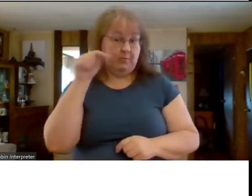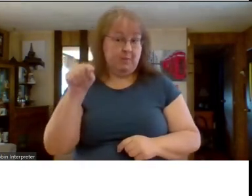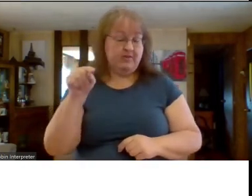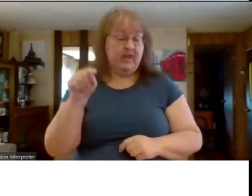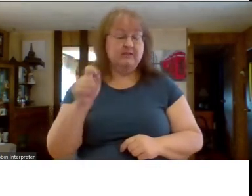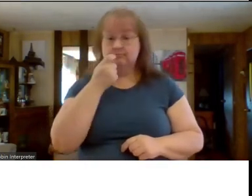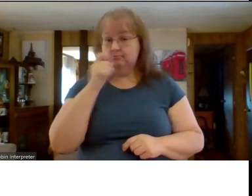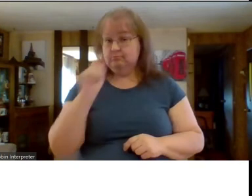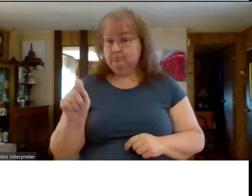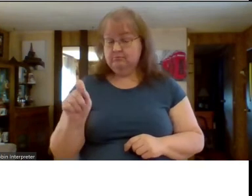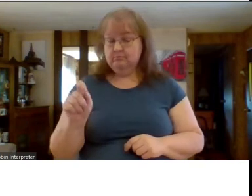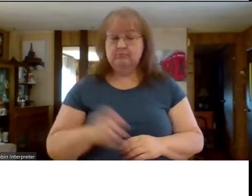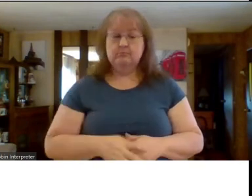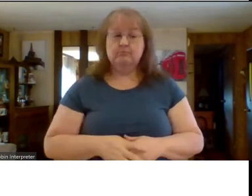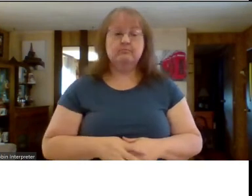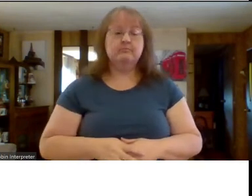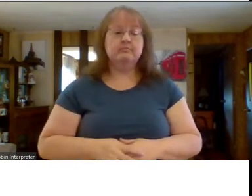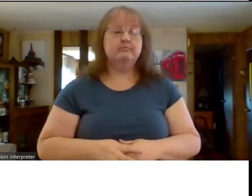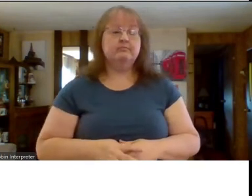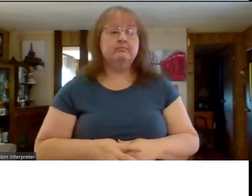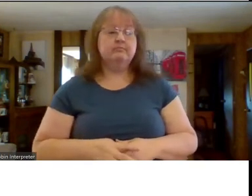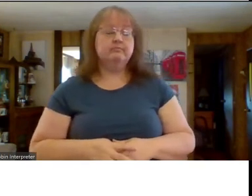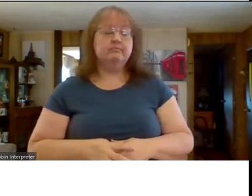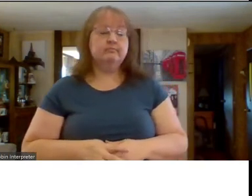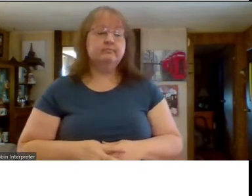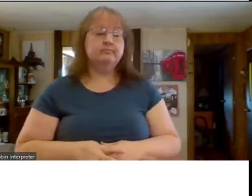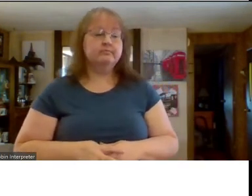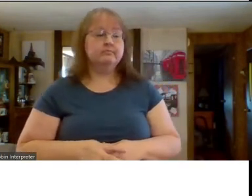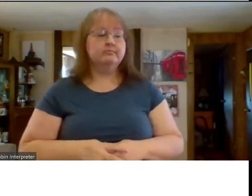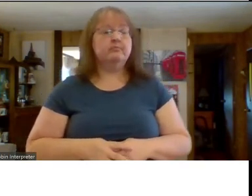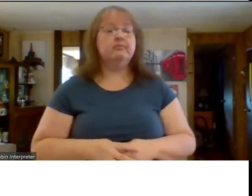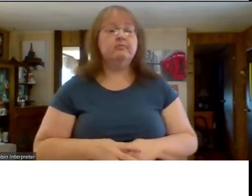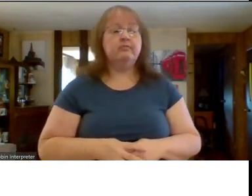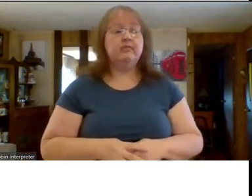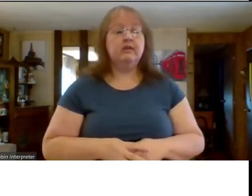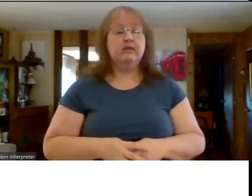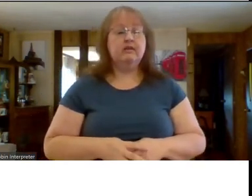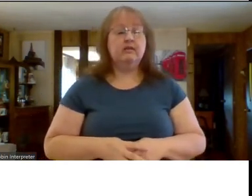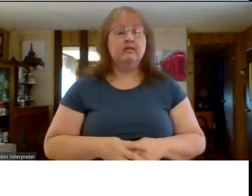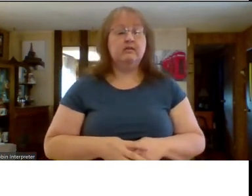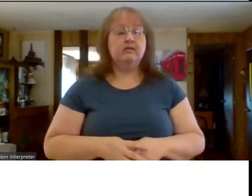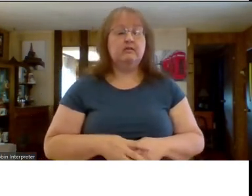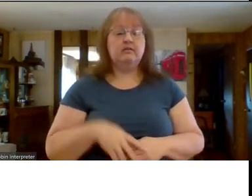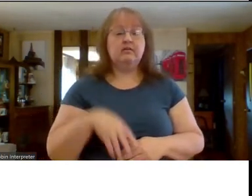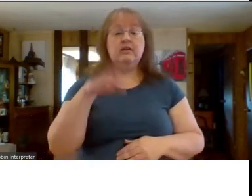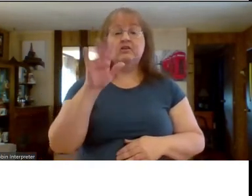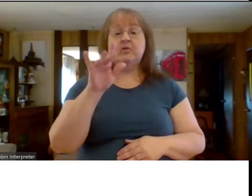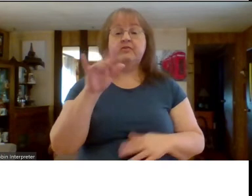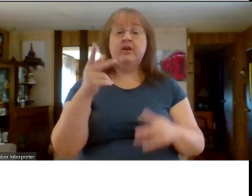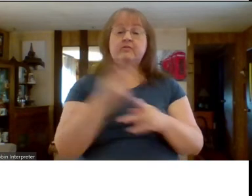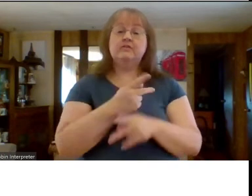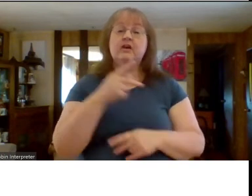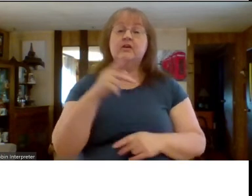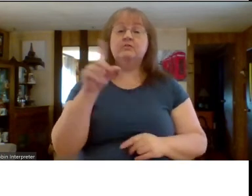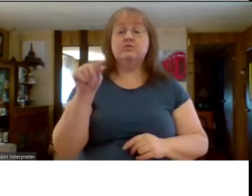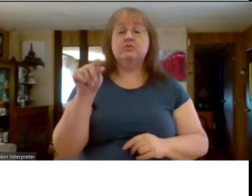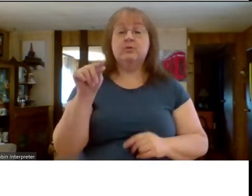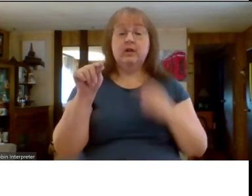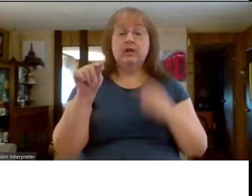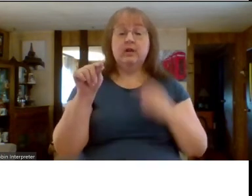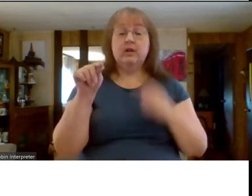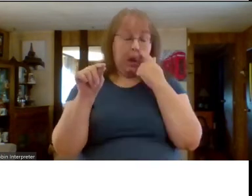27.5 times x. Remember, this is a decimal, it's at the bottom. Multiplication's in the middle. Okay,